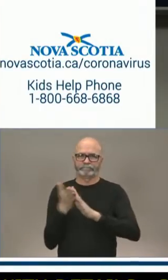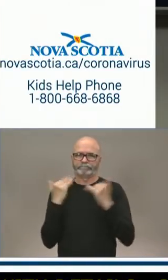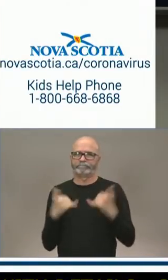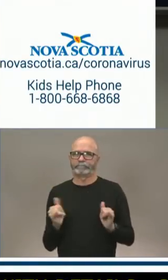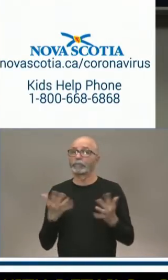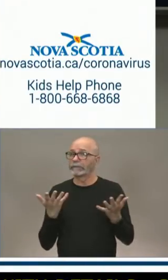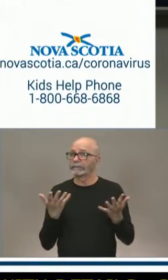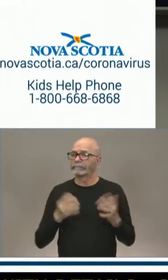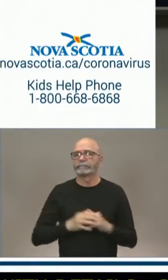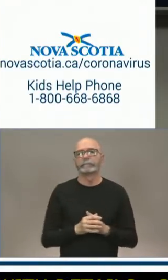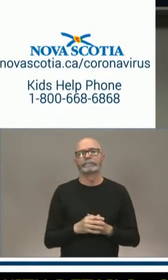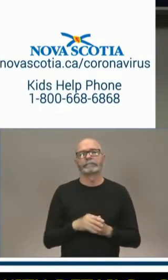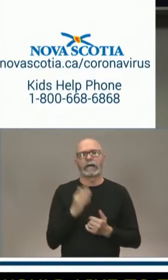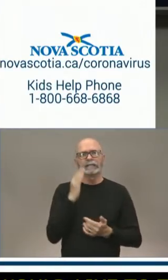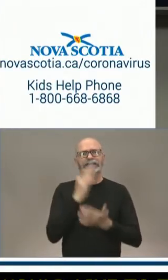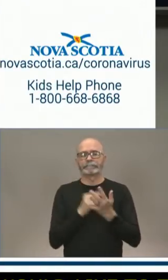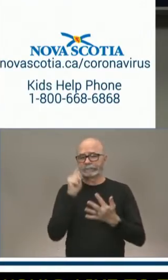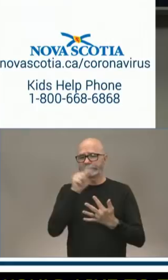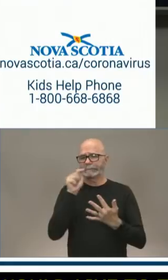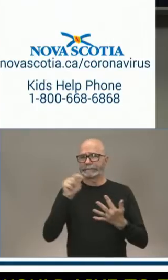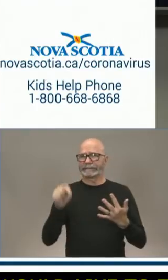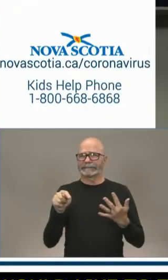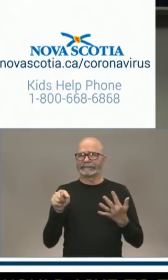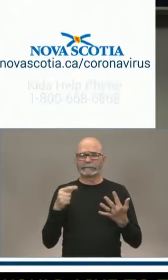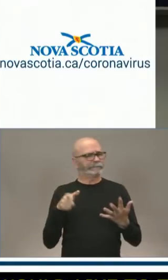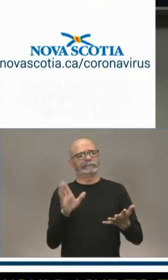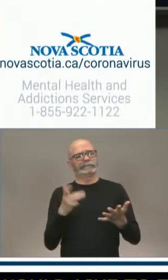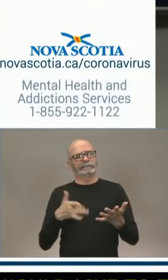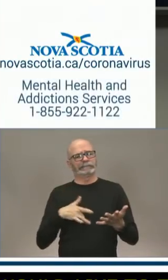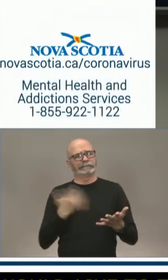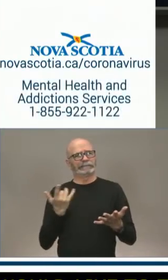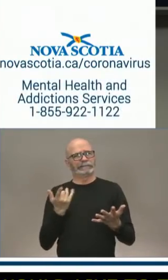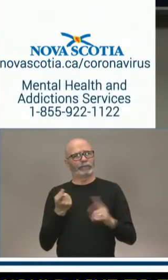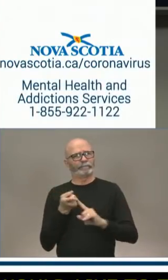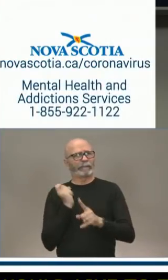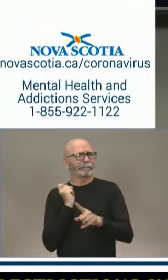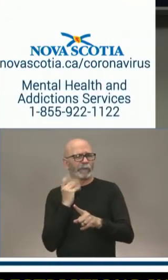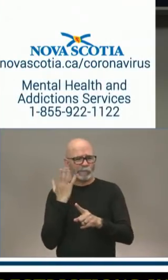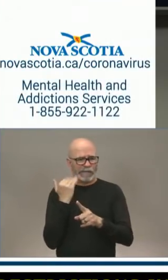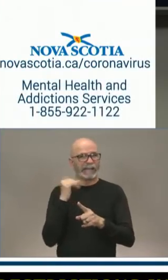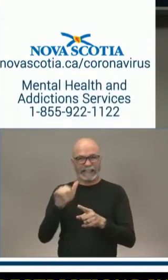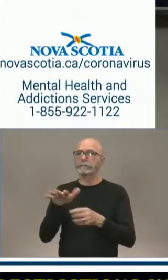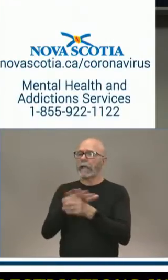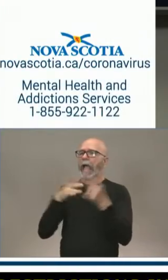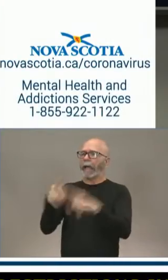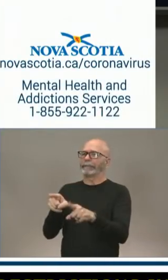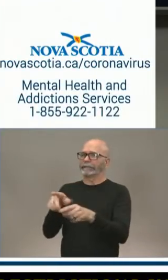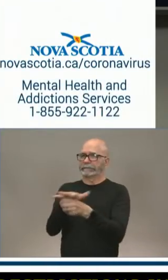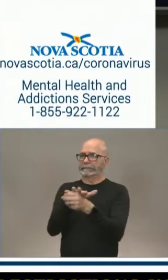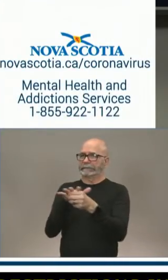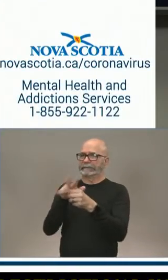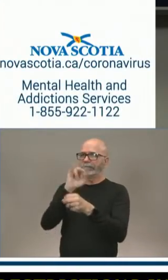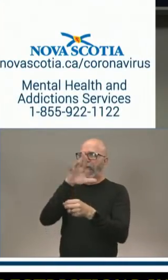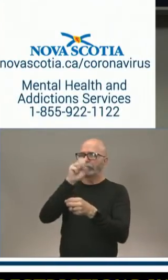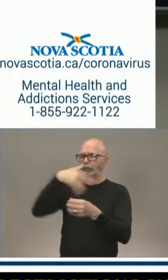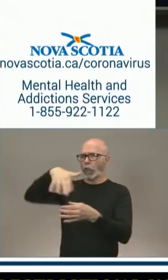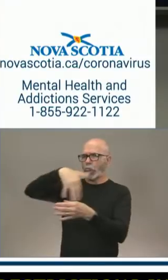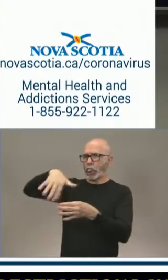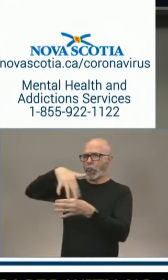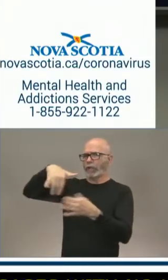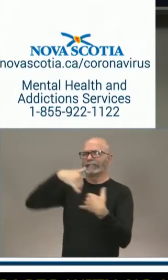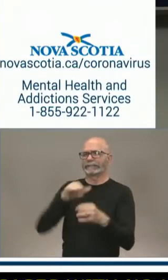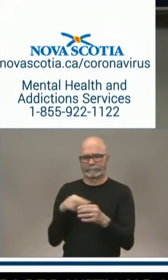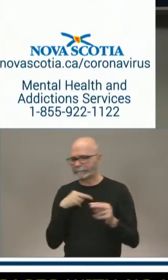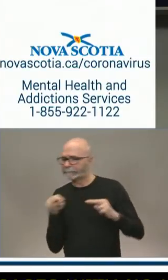cases with no known source of infection. That means we still have some virus activity, and we still need to be careful about things like